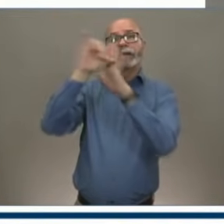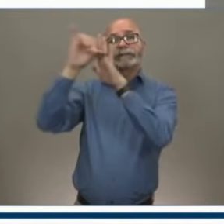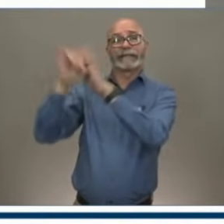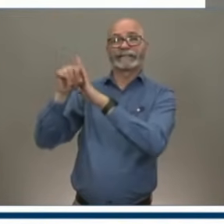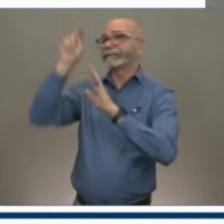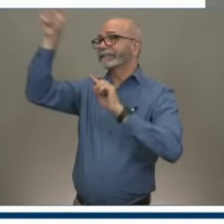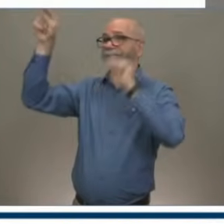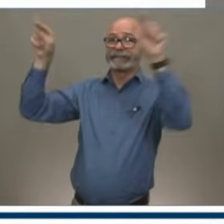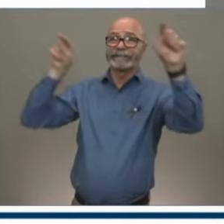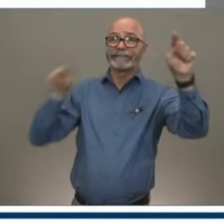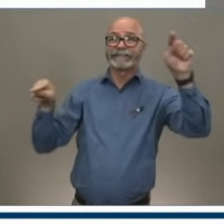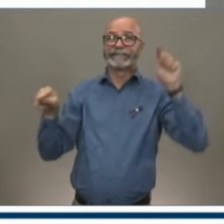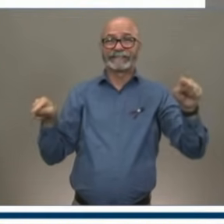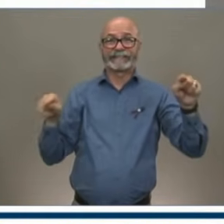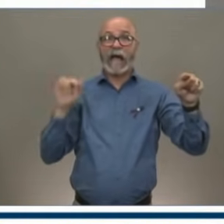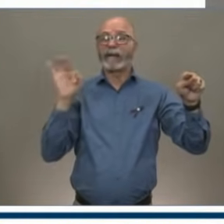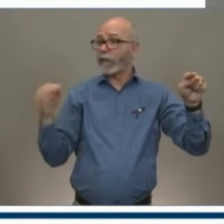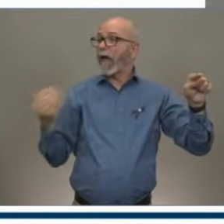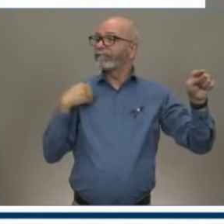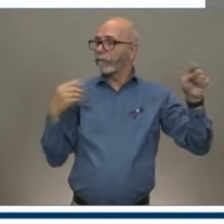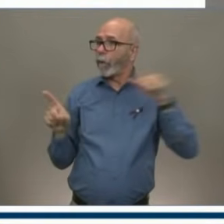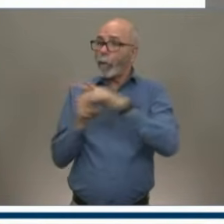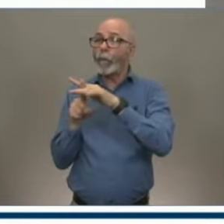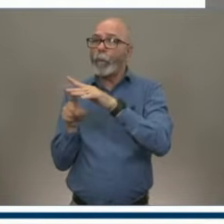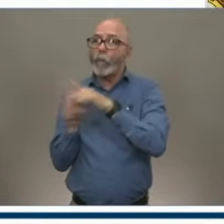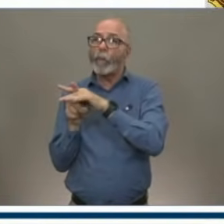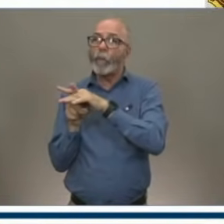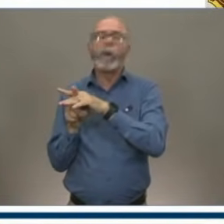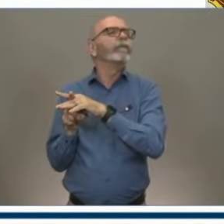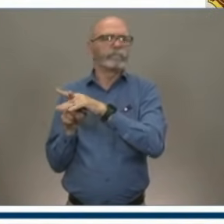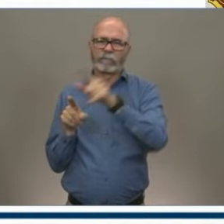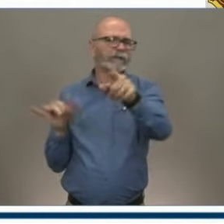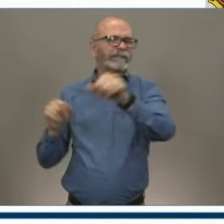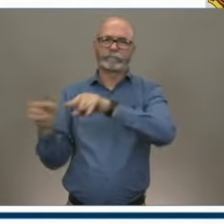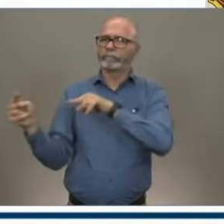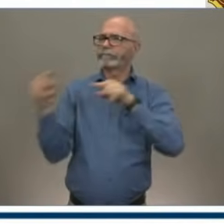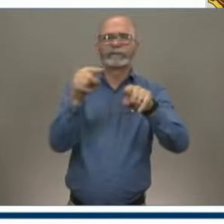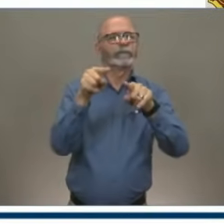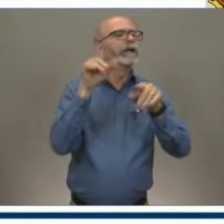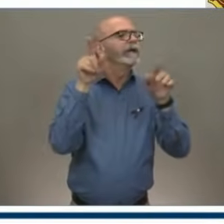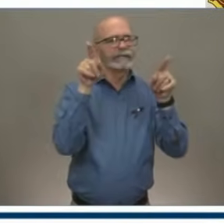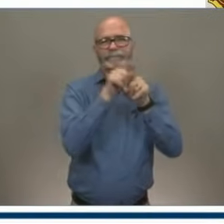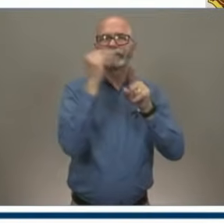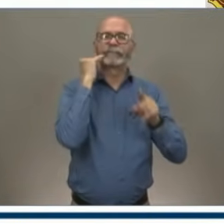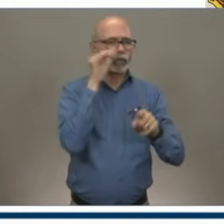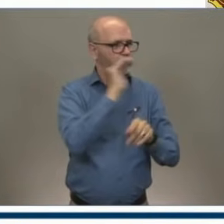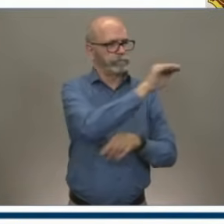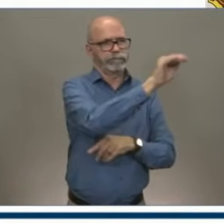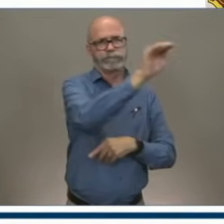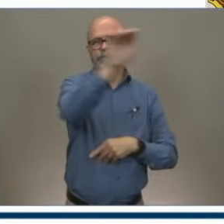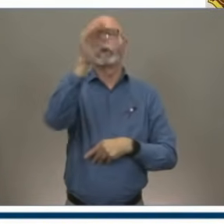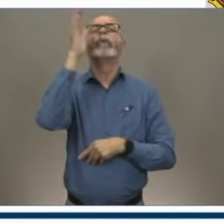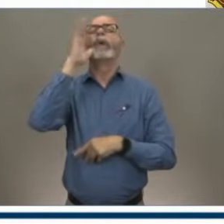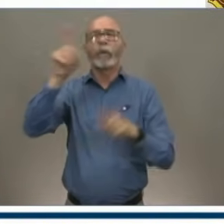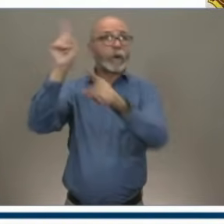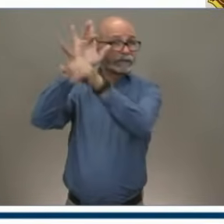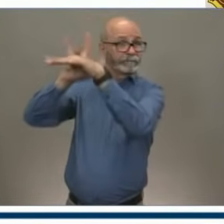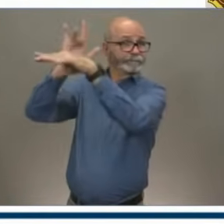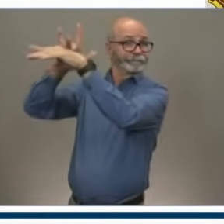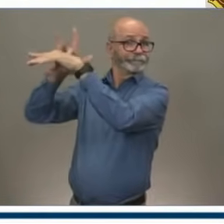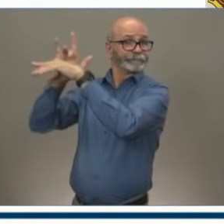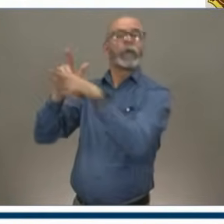same change that we did in HRM. Go ahead, Tim, with your follow-up. Makes total sense. A lot of